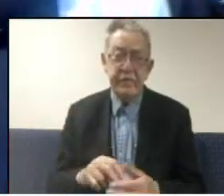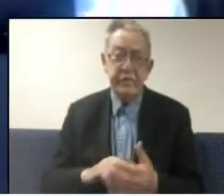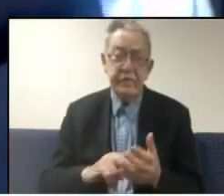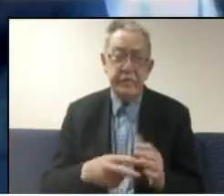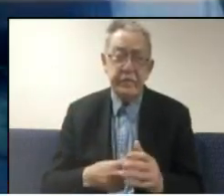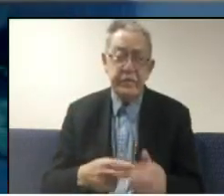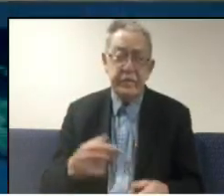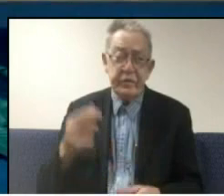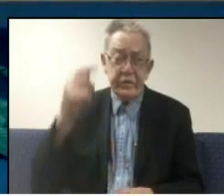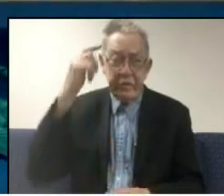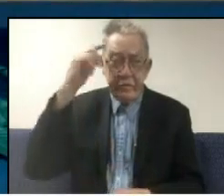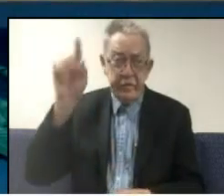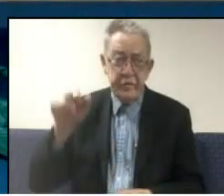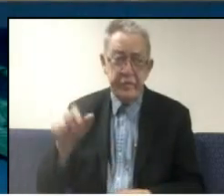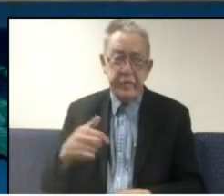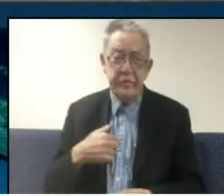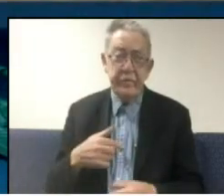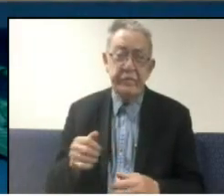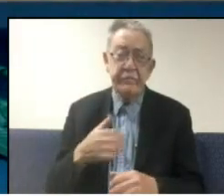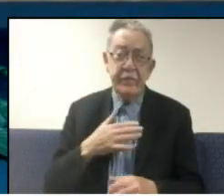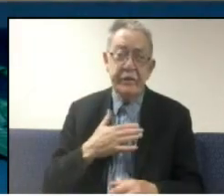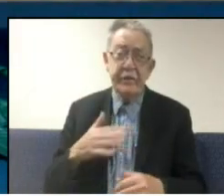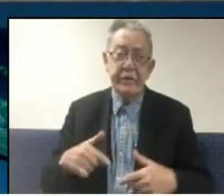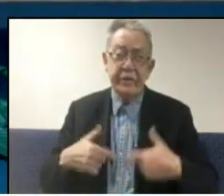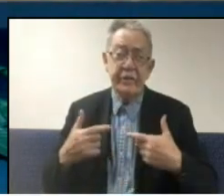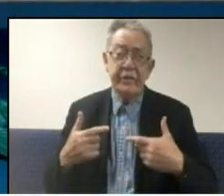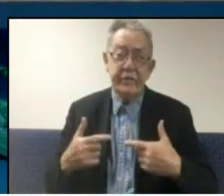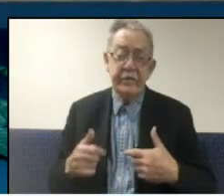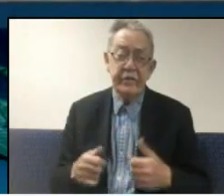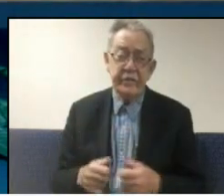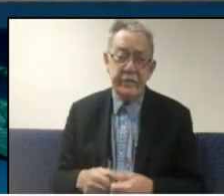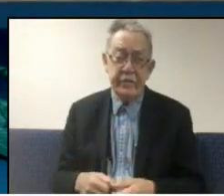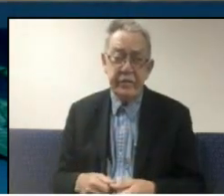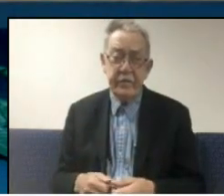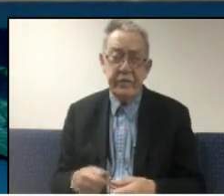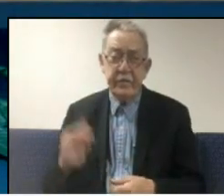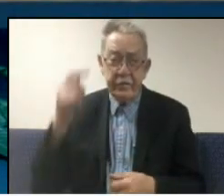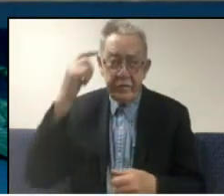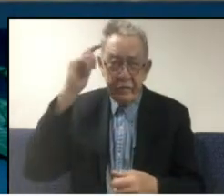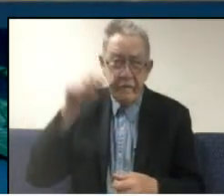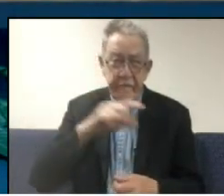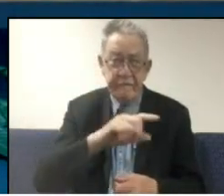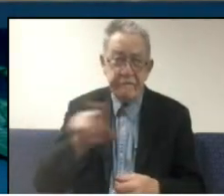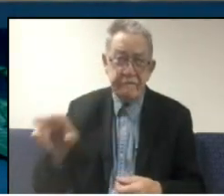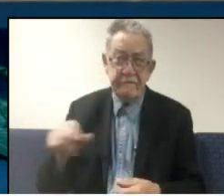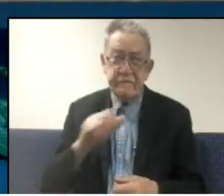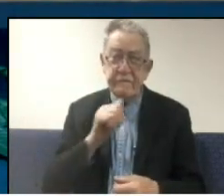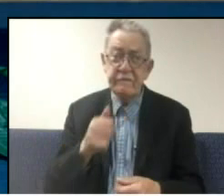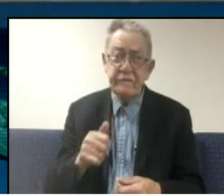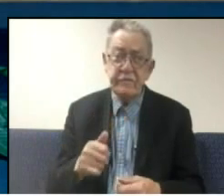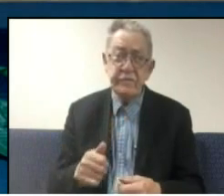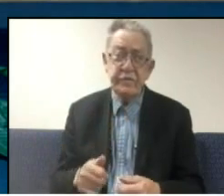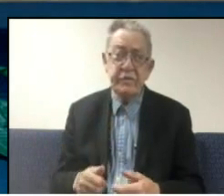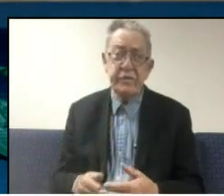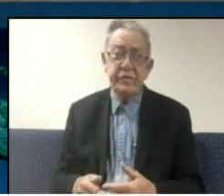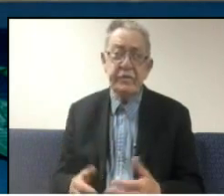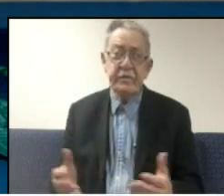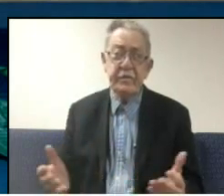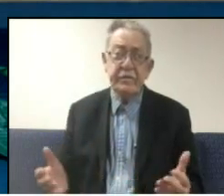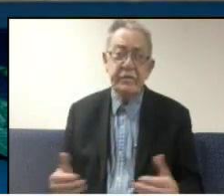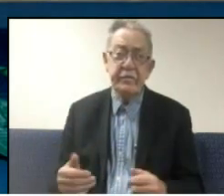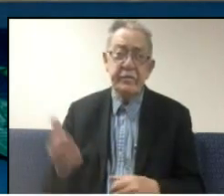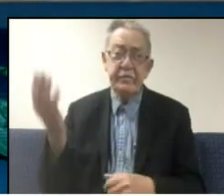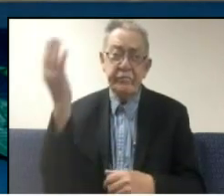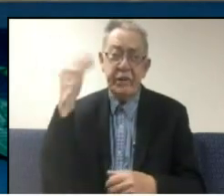my life. And I think what you're going to discover is he has a very unorthodox purpose for you that's not at all related to the orthodox upbringing that you've had.